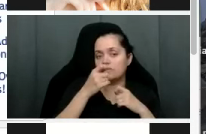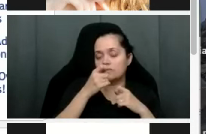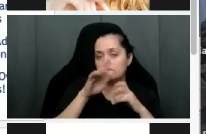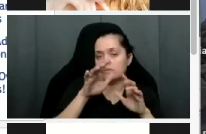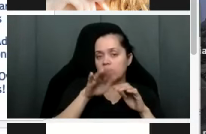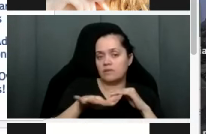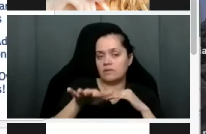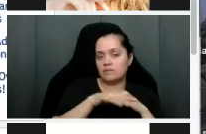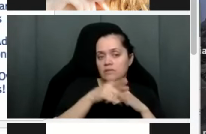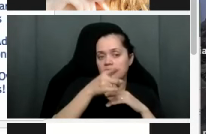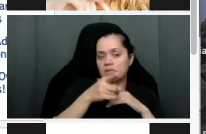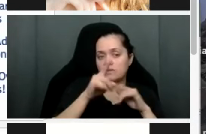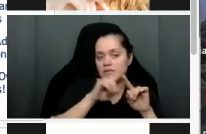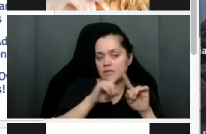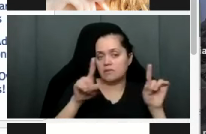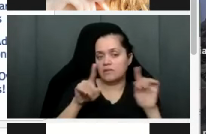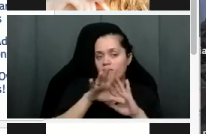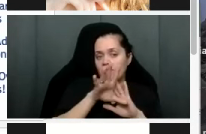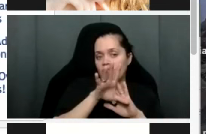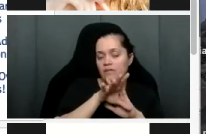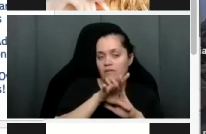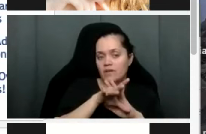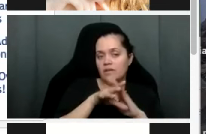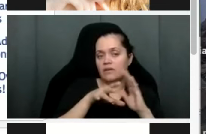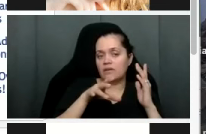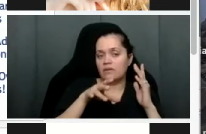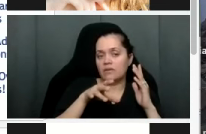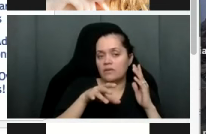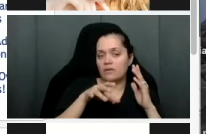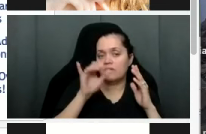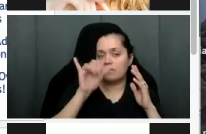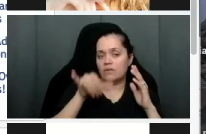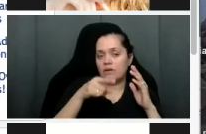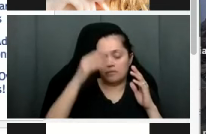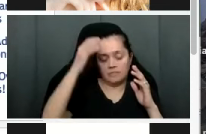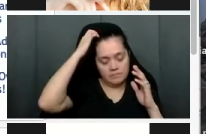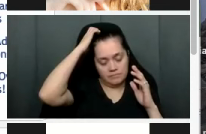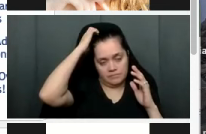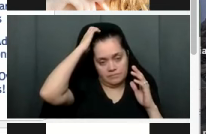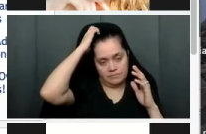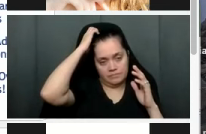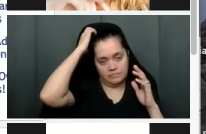And here's a different video that is